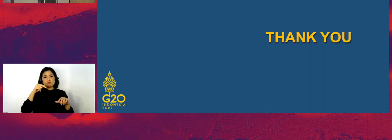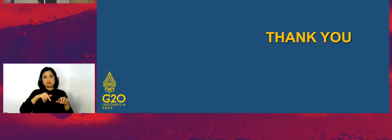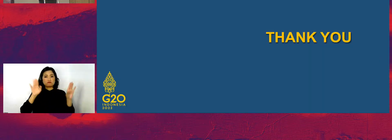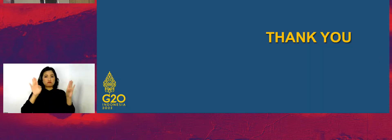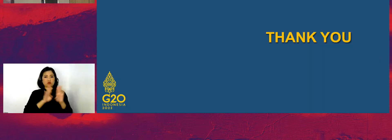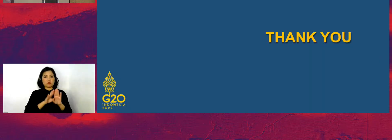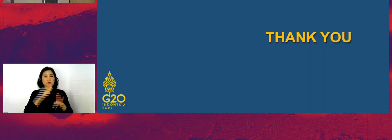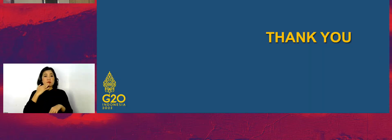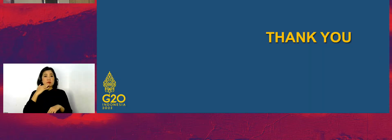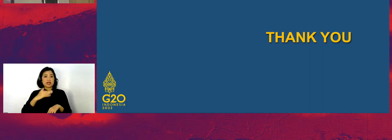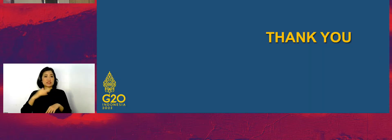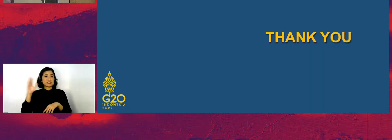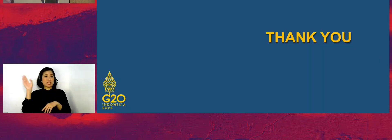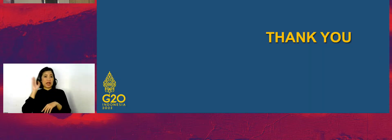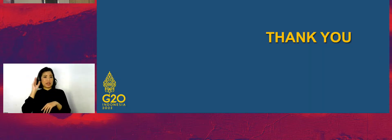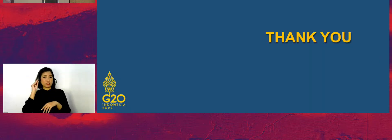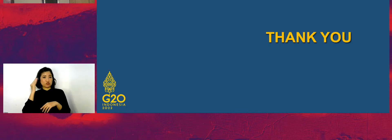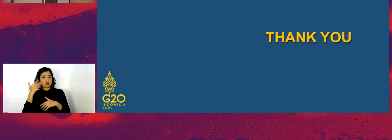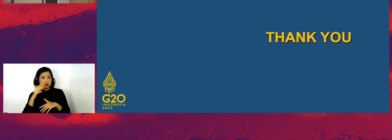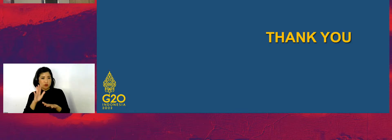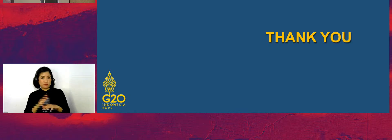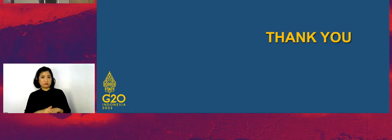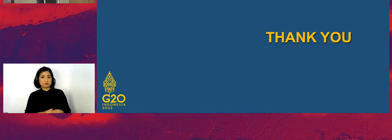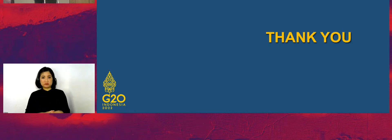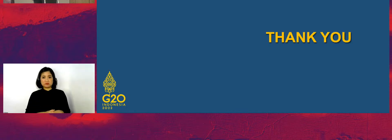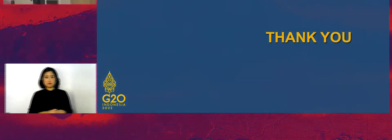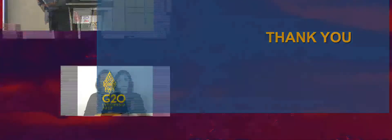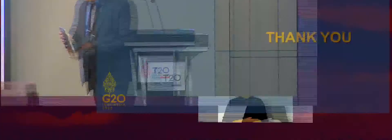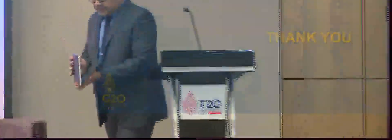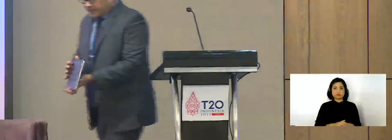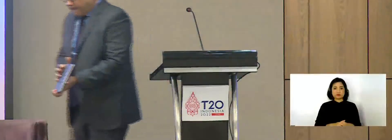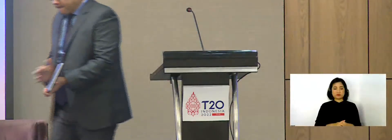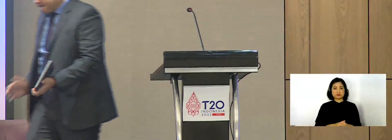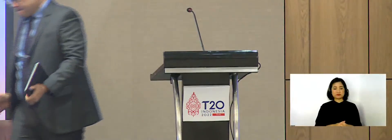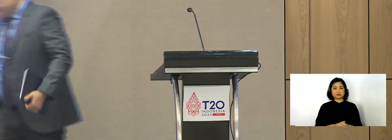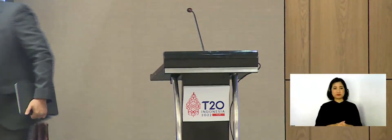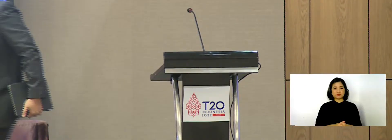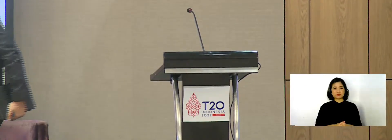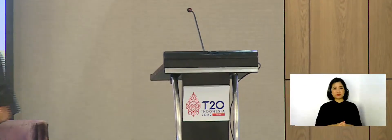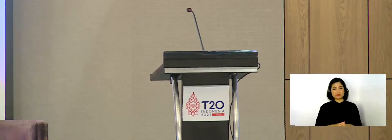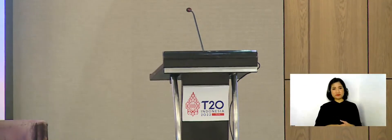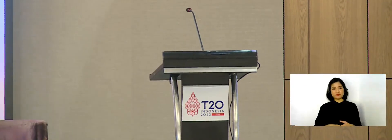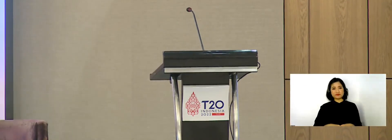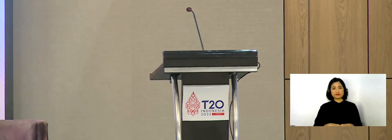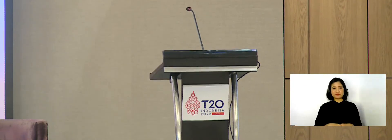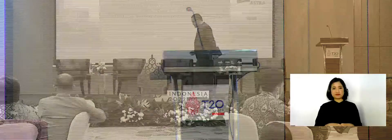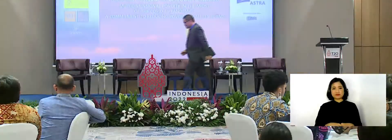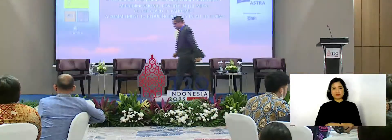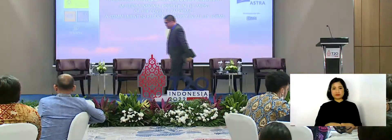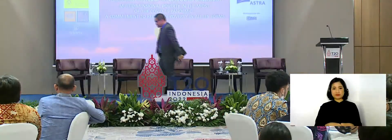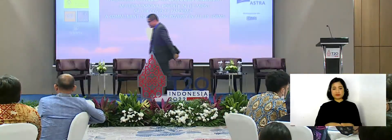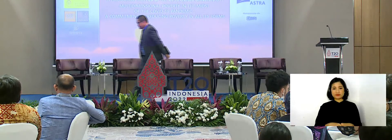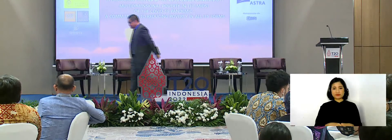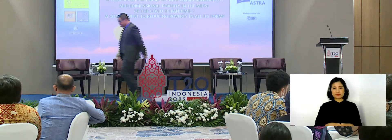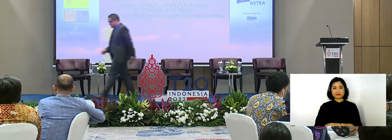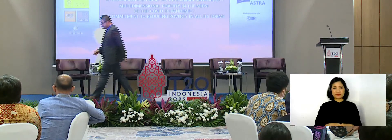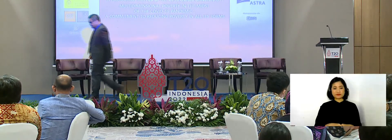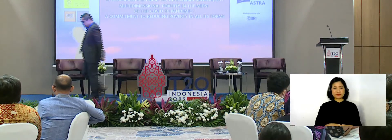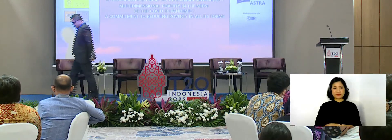error, clearly. Please help us to fix that. We need to fix that further. But given